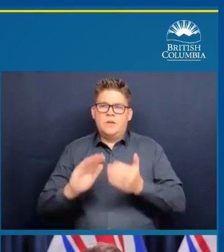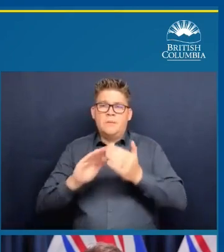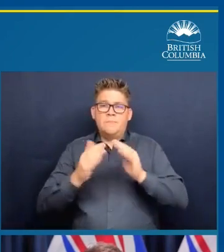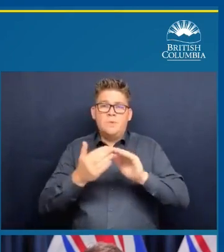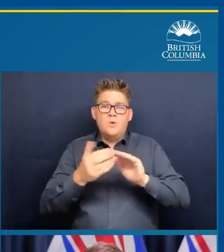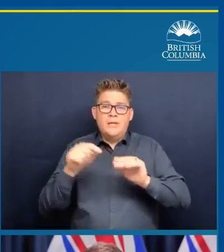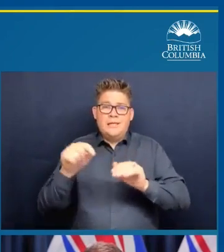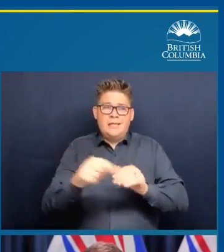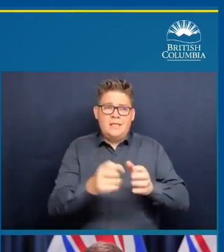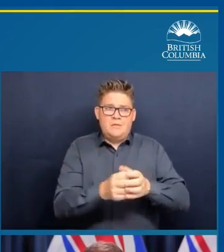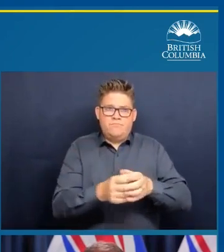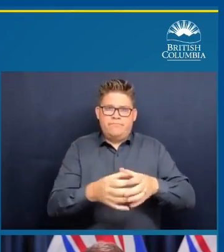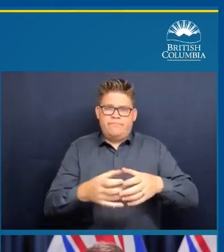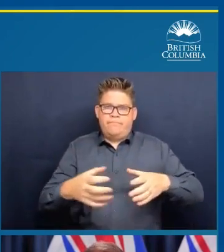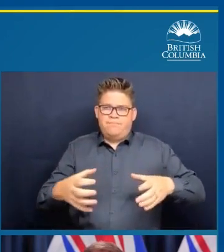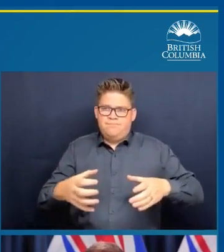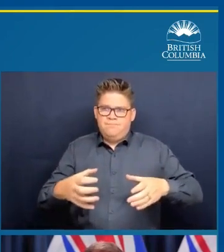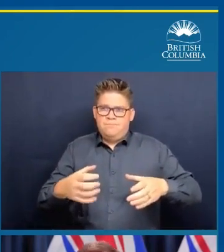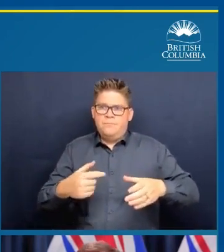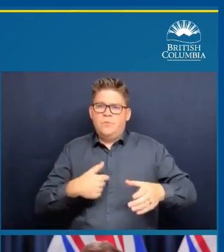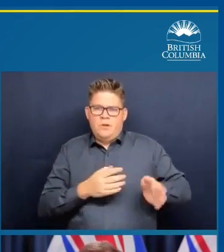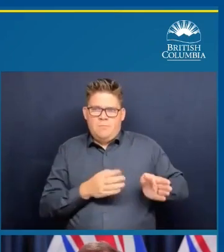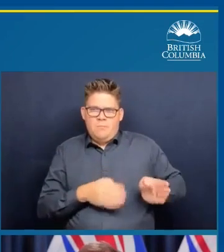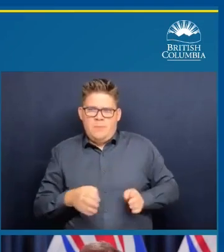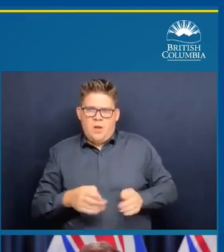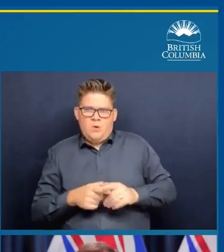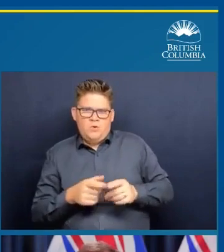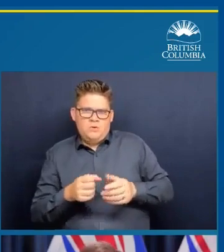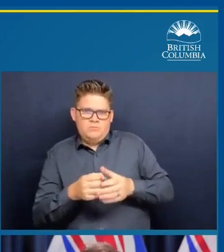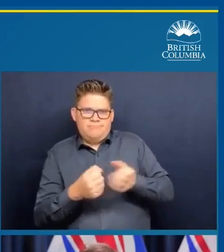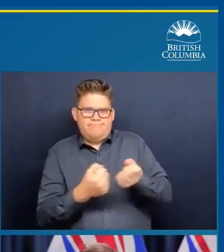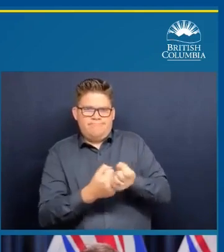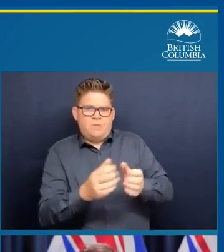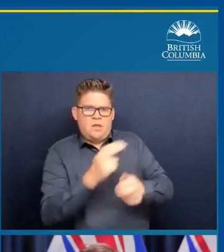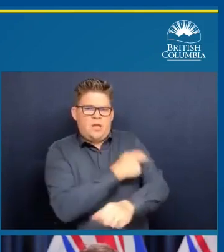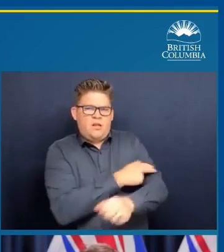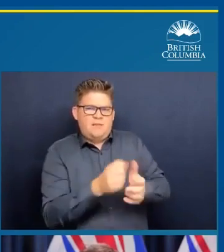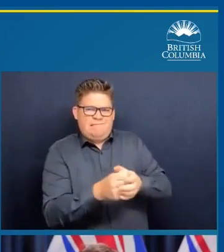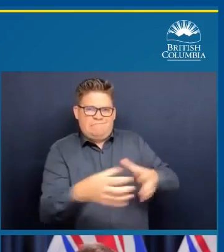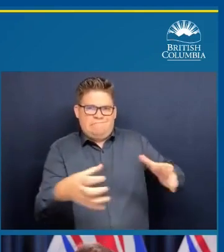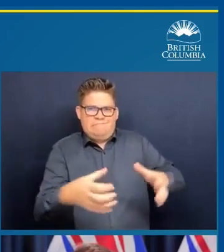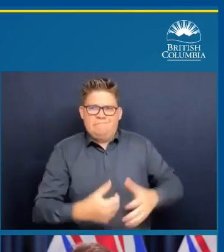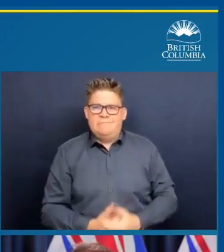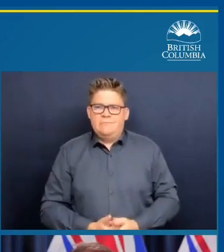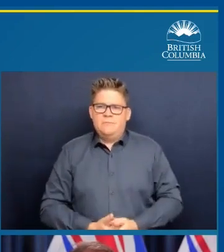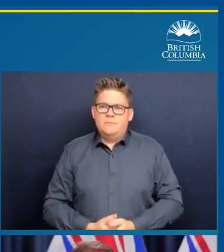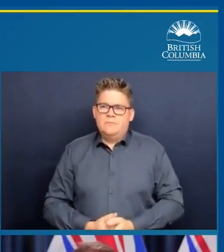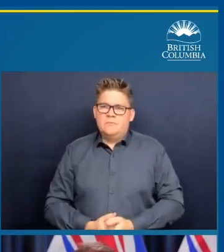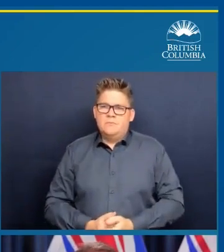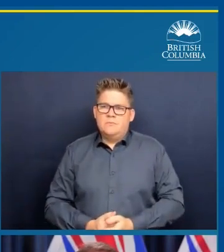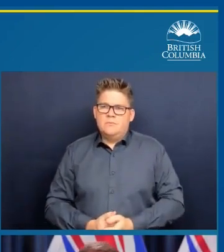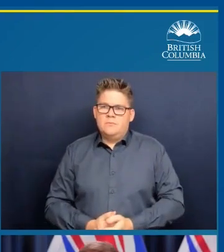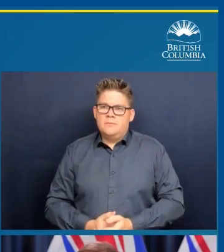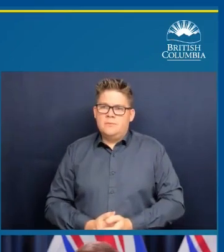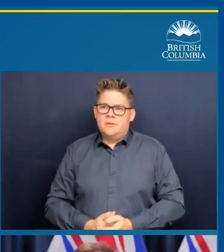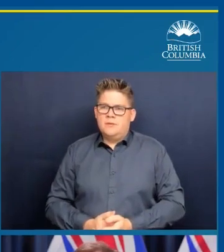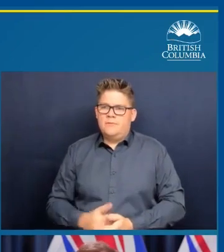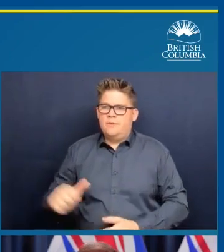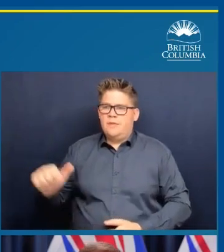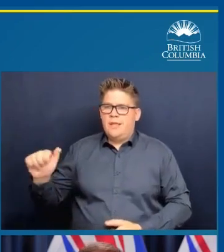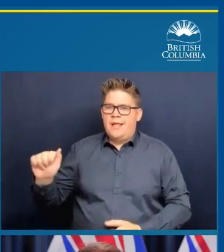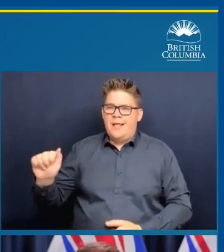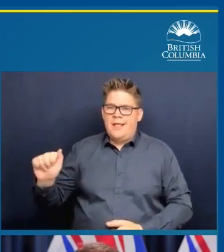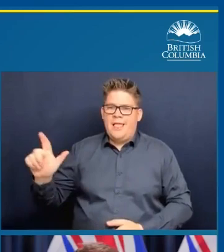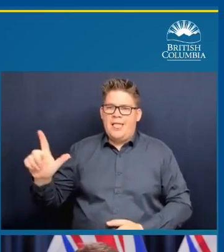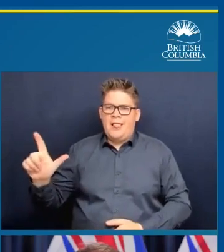means something in a term which I'll explain. It's called alternate level of care, or ALC patients. Essentially,